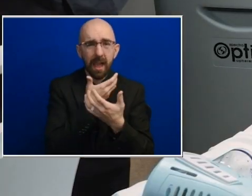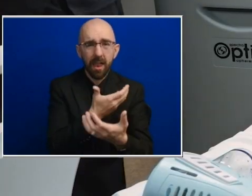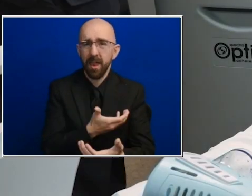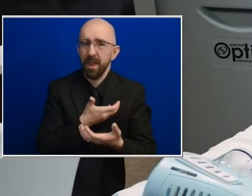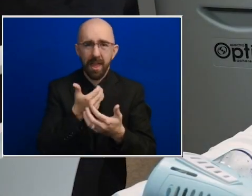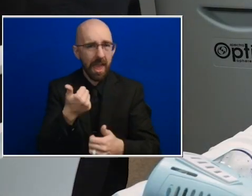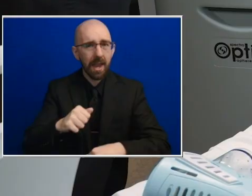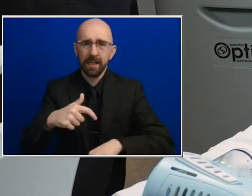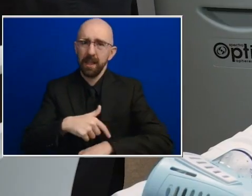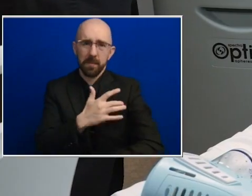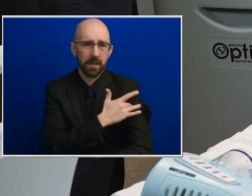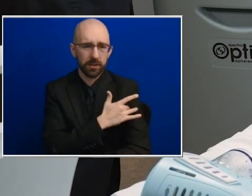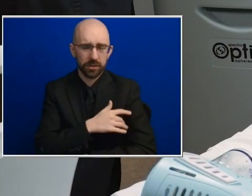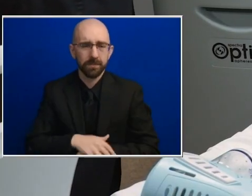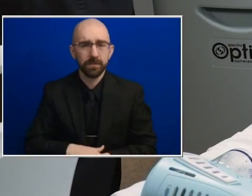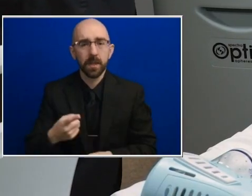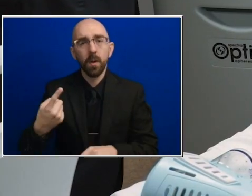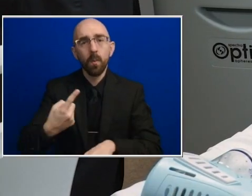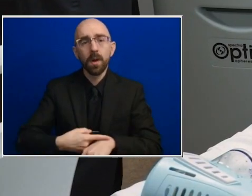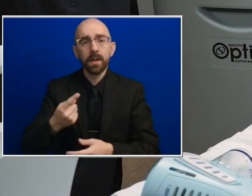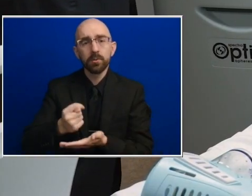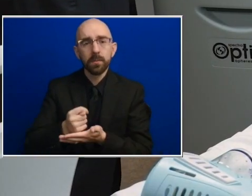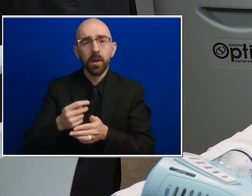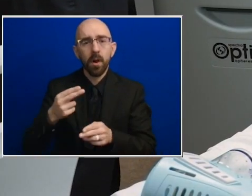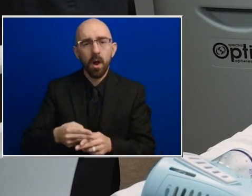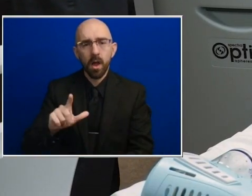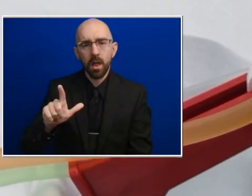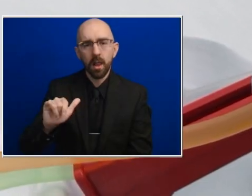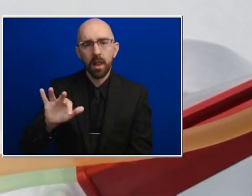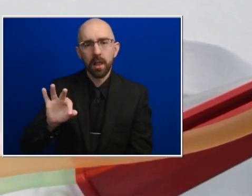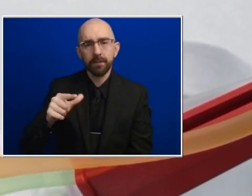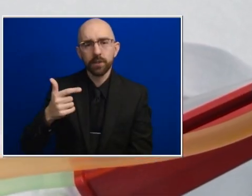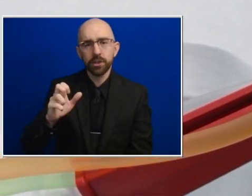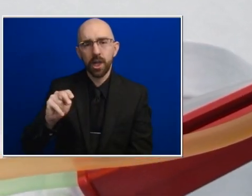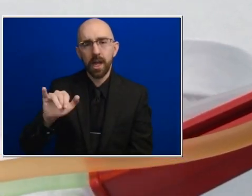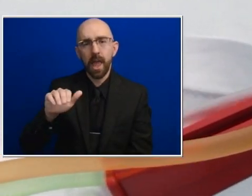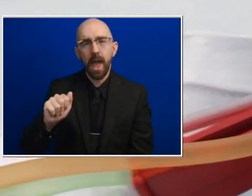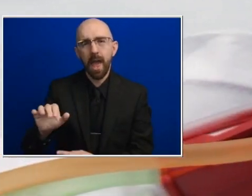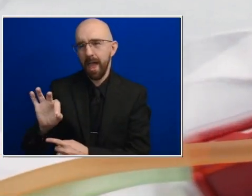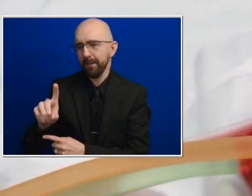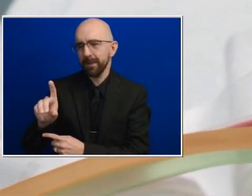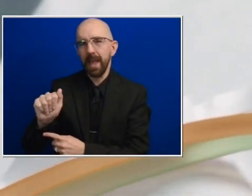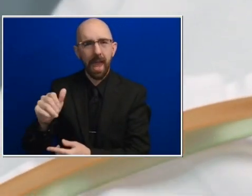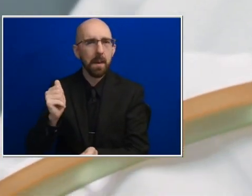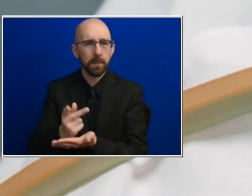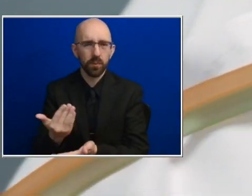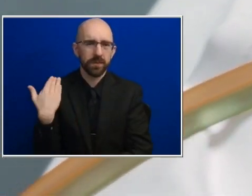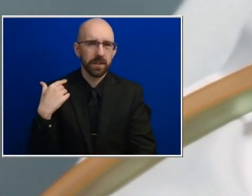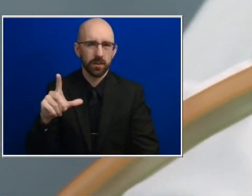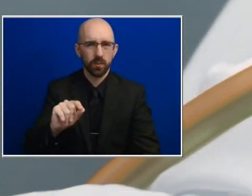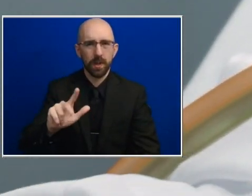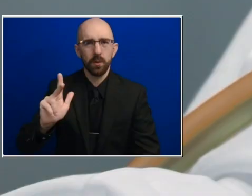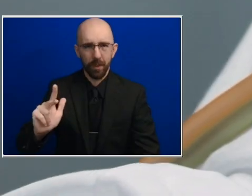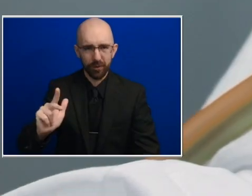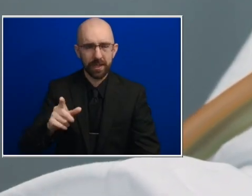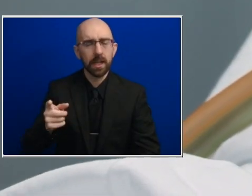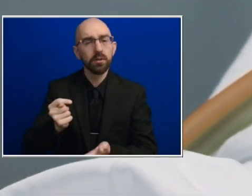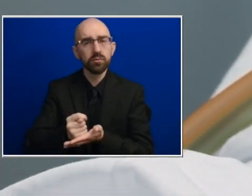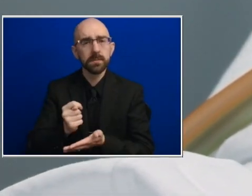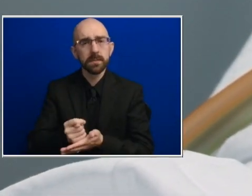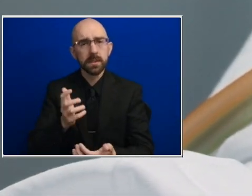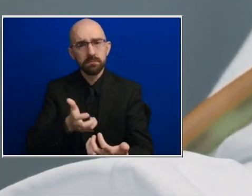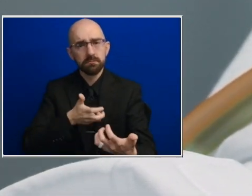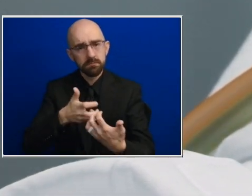therapy treatment called Lyfgenia. The FDA approved it in 2023. The treatment is customized for each person